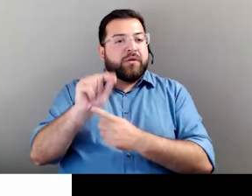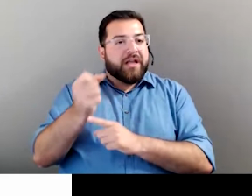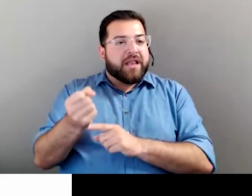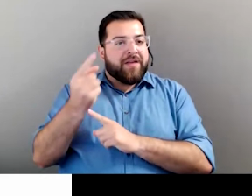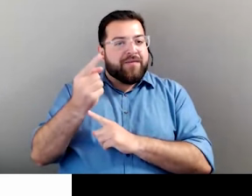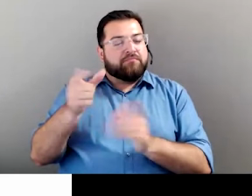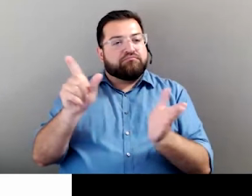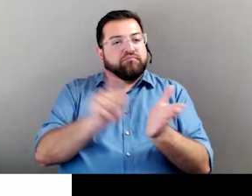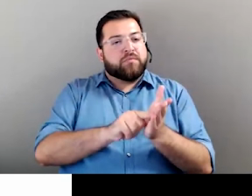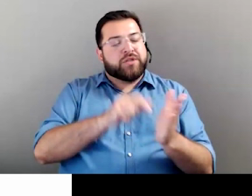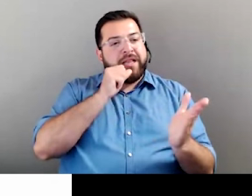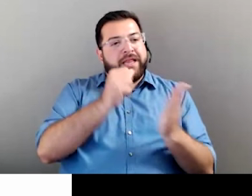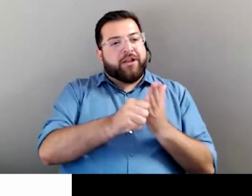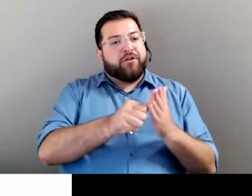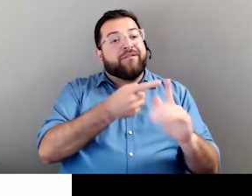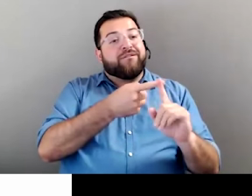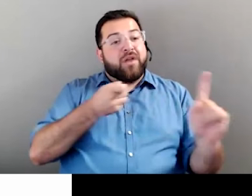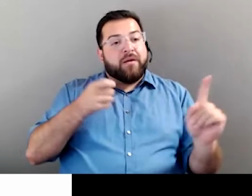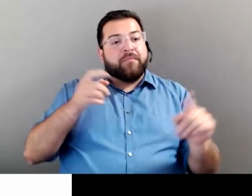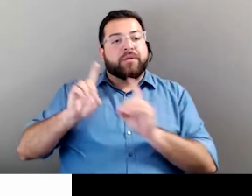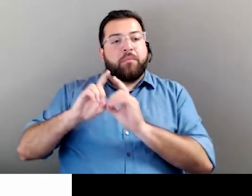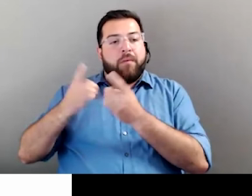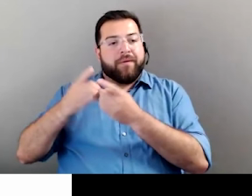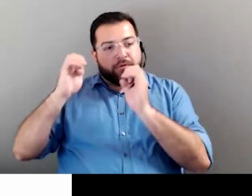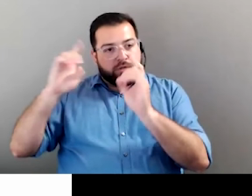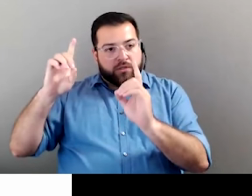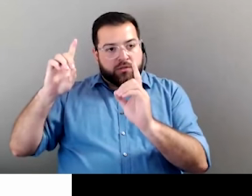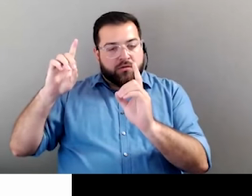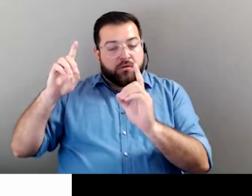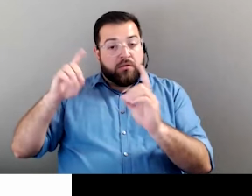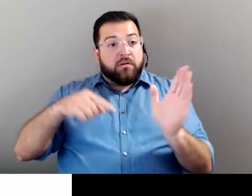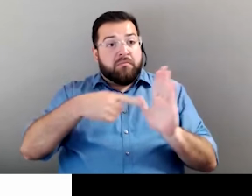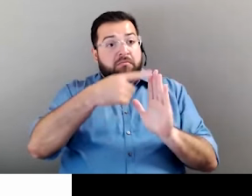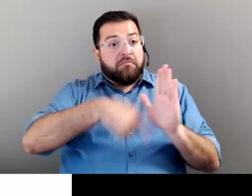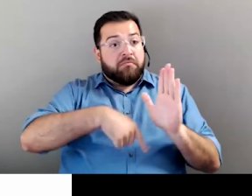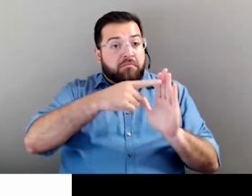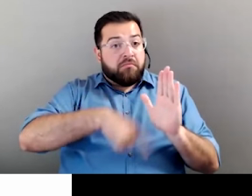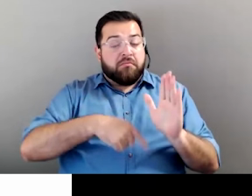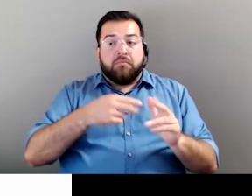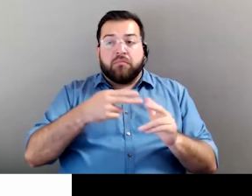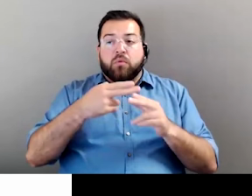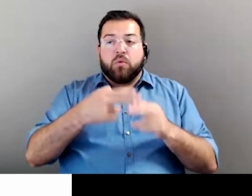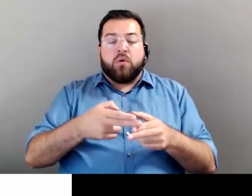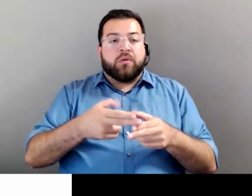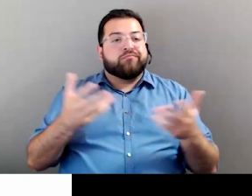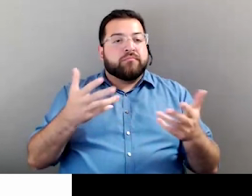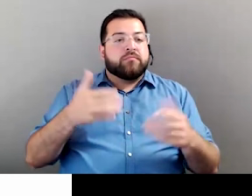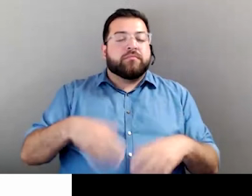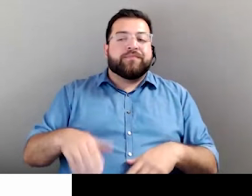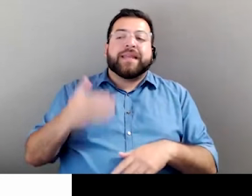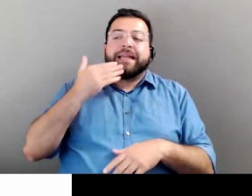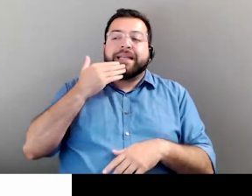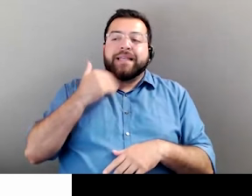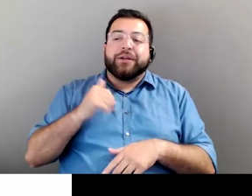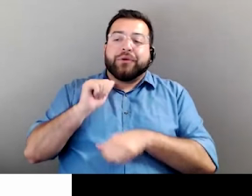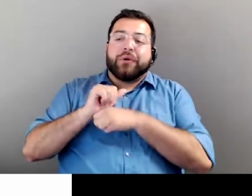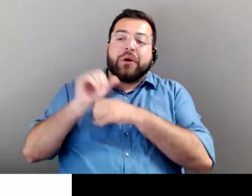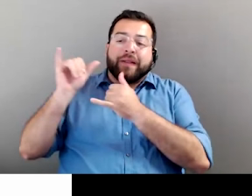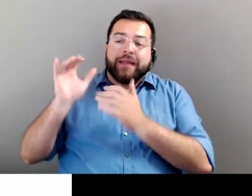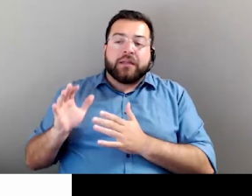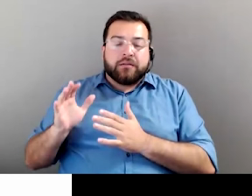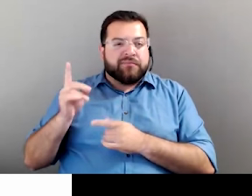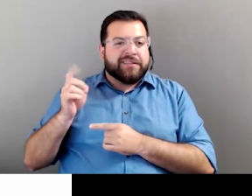published by the Department of Education. And basically that letter is called Dear Colleague Letter. And it basically said